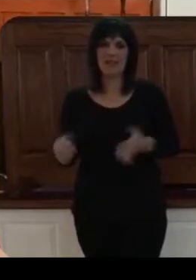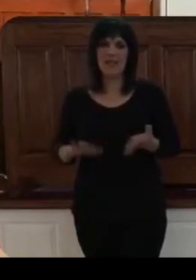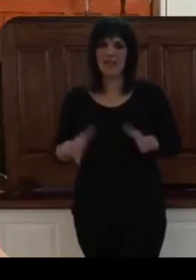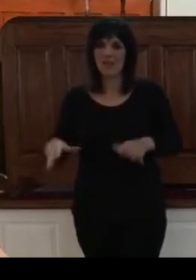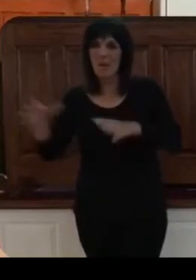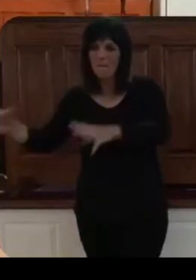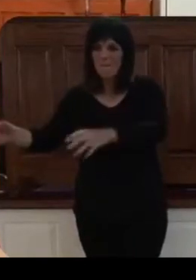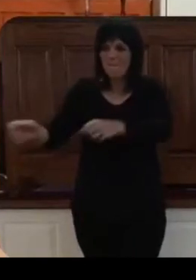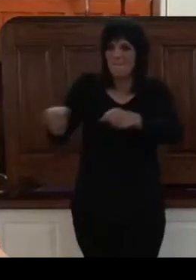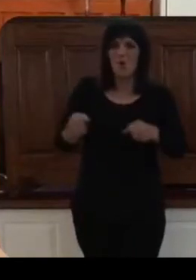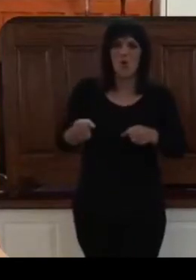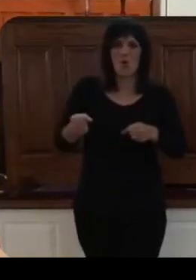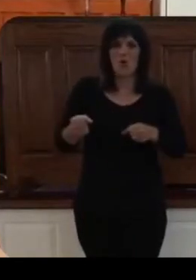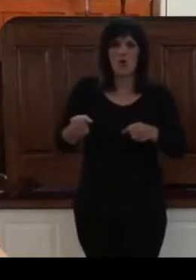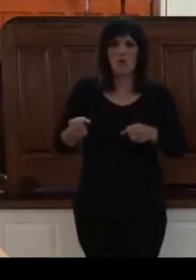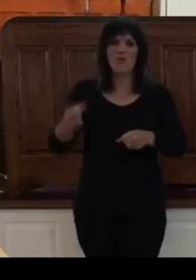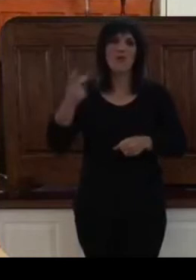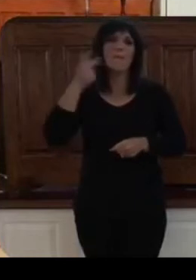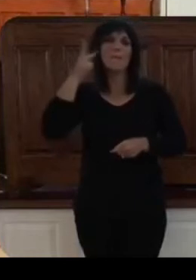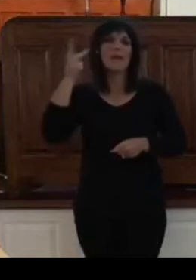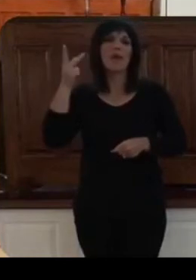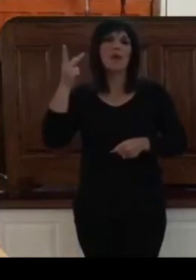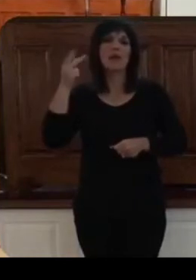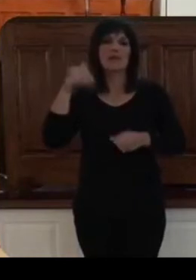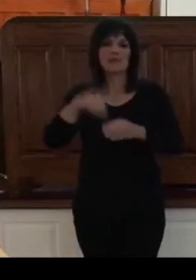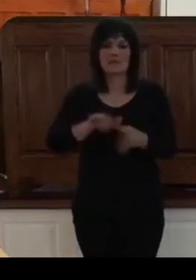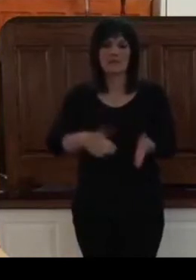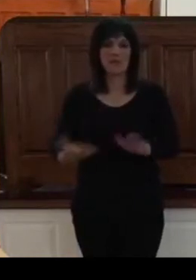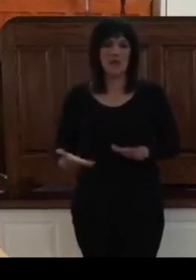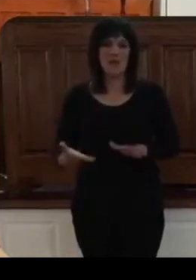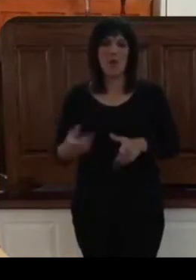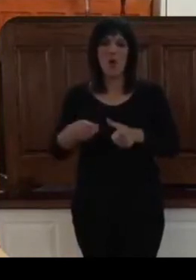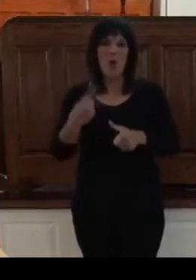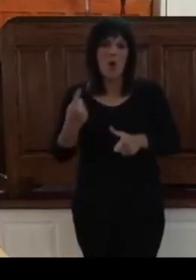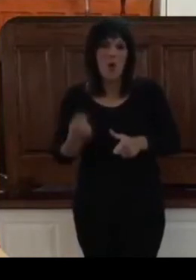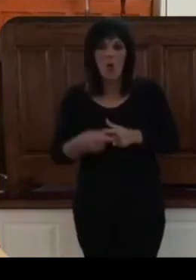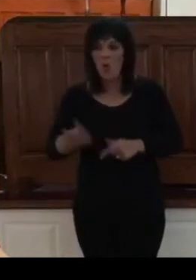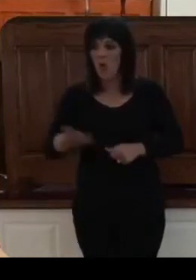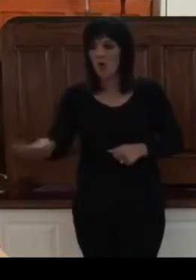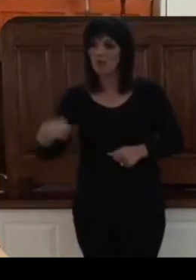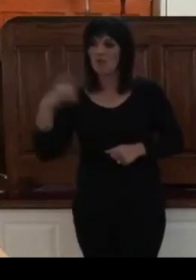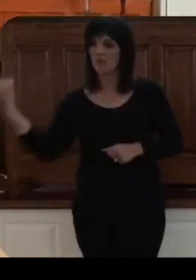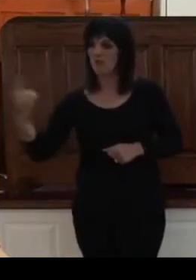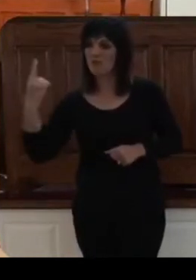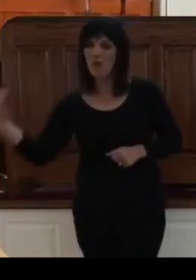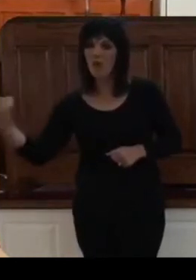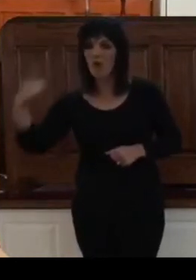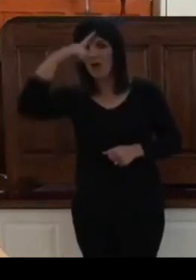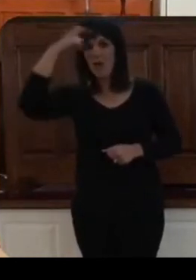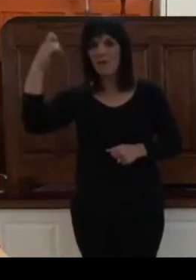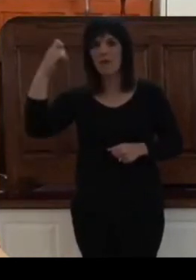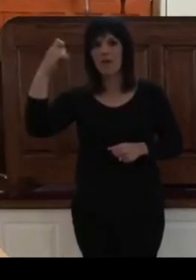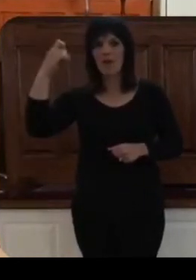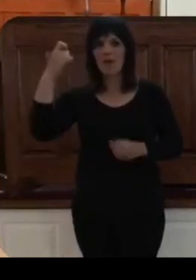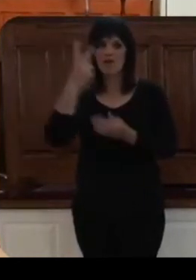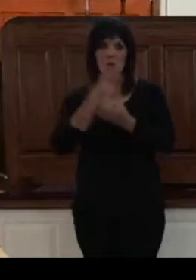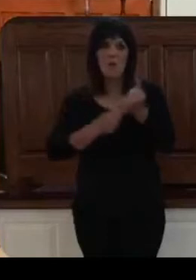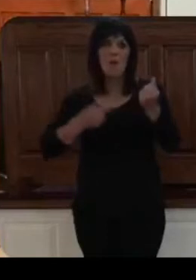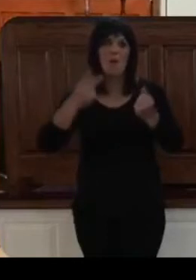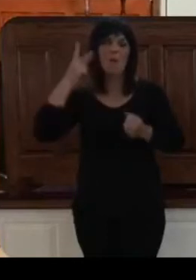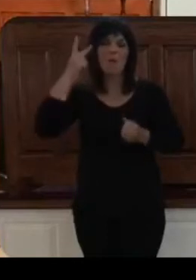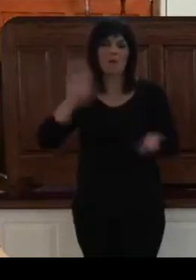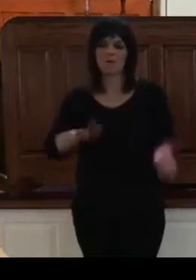arms in death. Or on the other side of it, a child orphaned by the death of both parents. That is